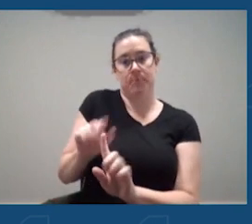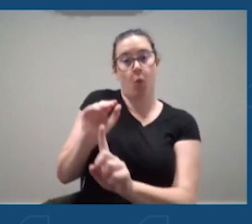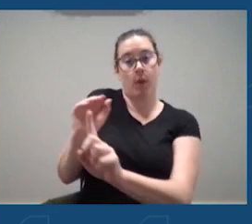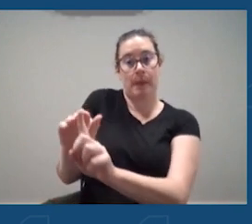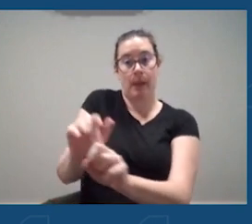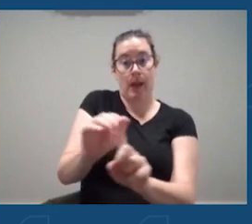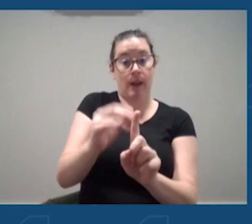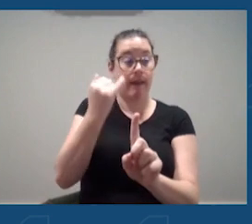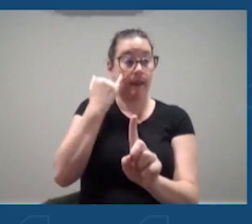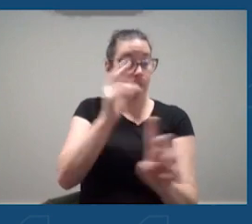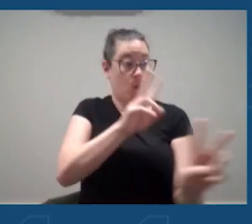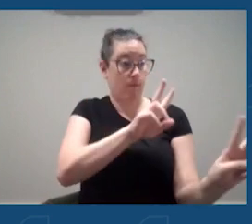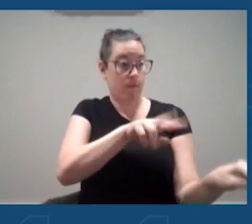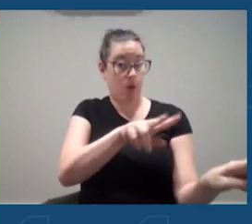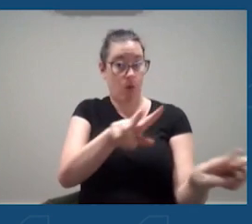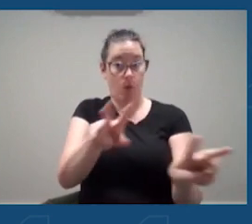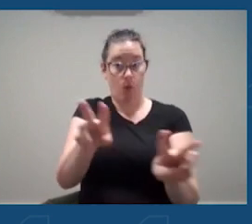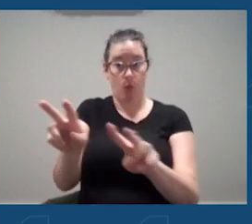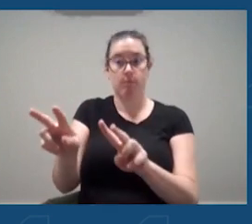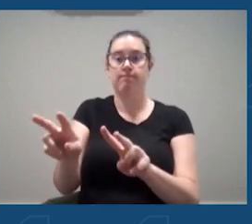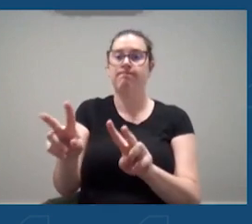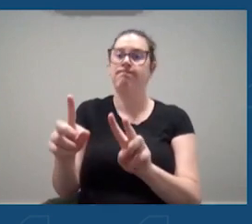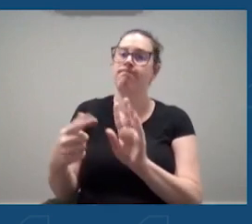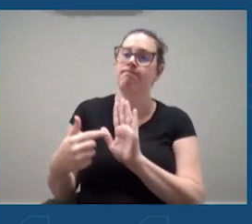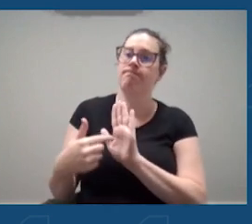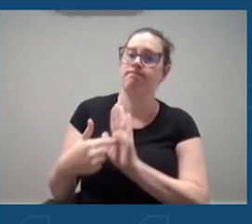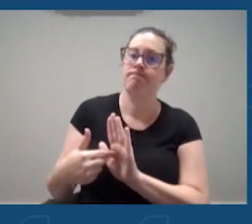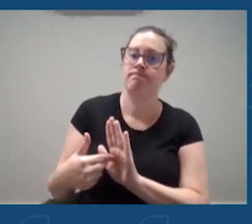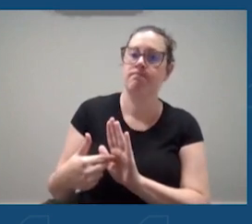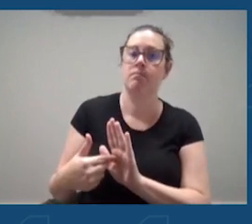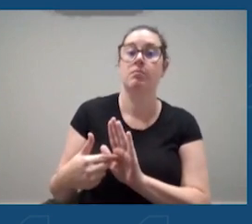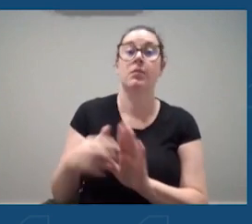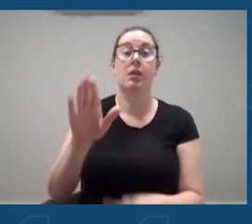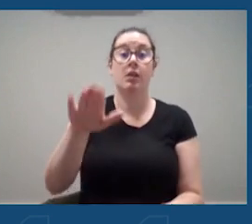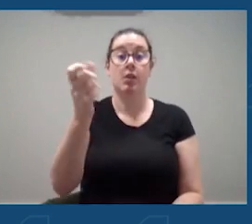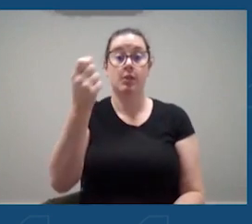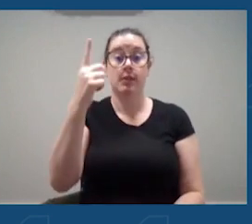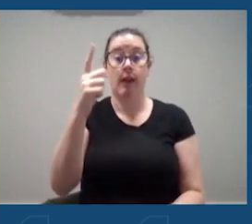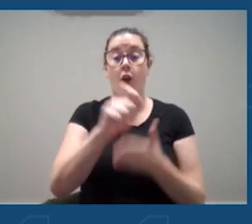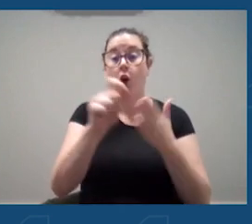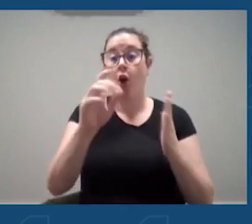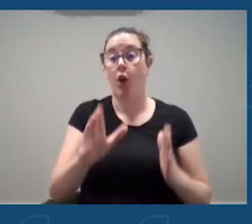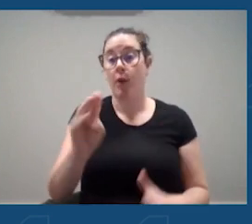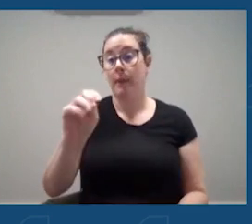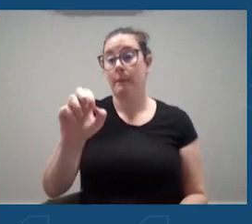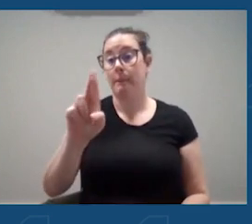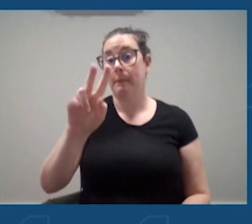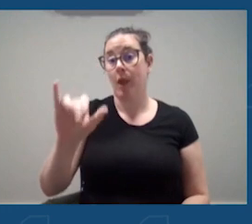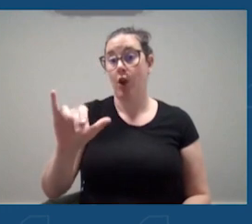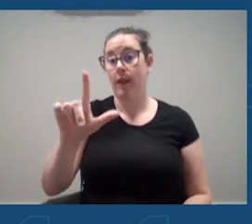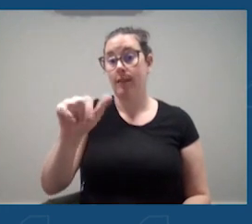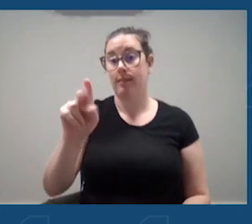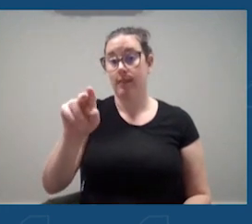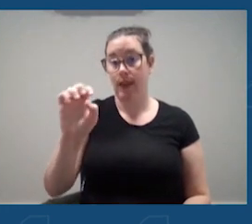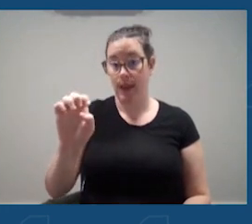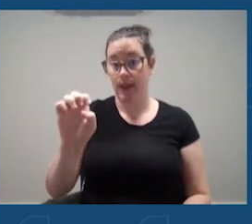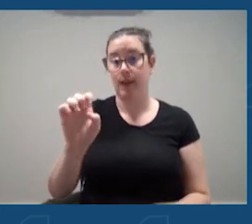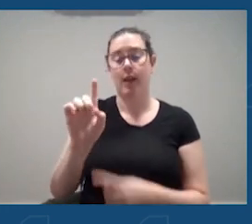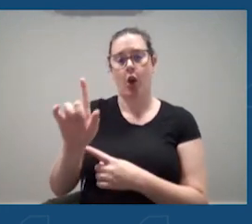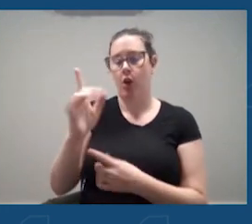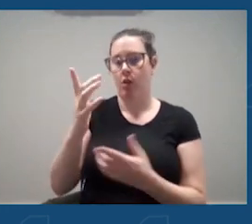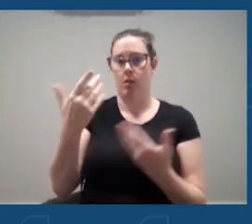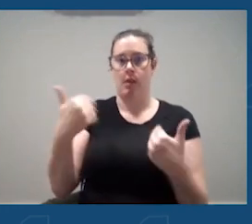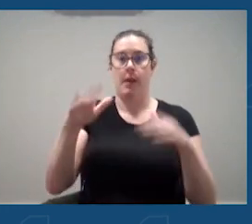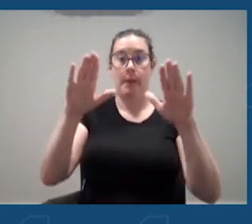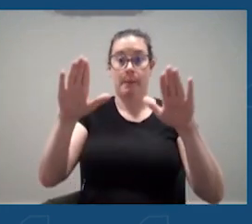anyone viewing those works of art, which, by the way, the author Mary Lane has referred to and called in her brilliant book,